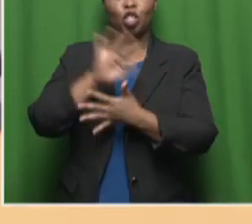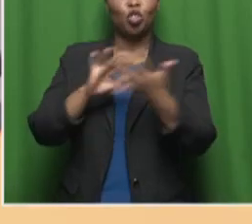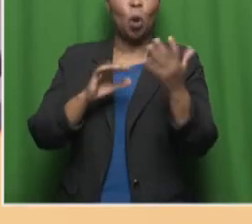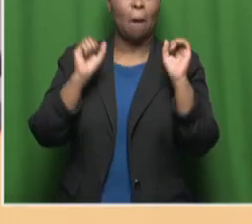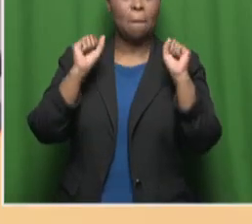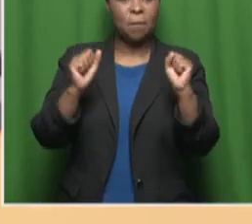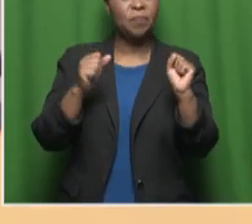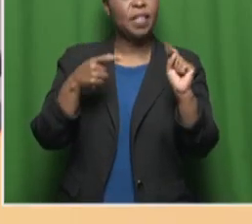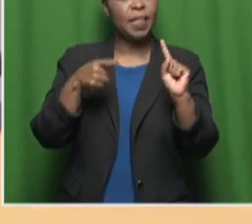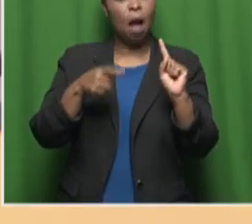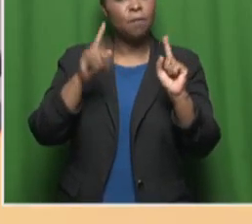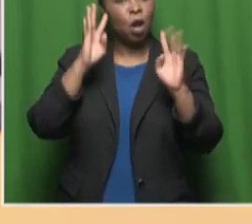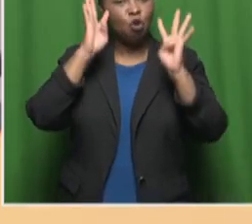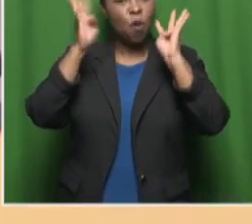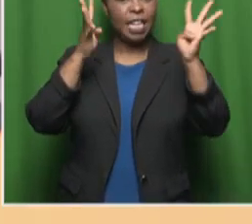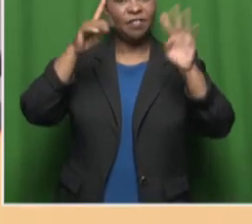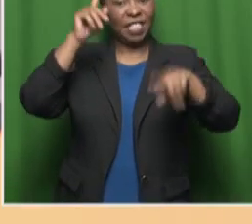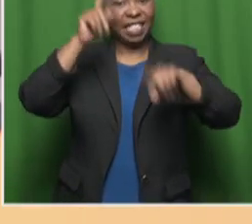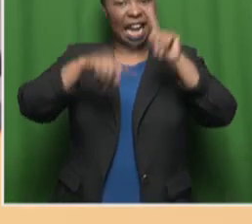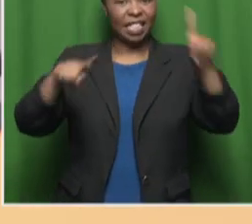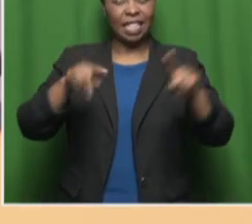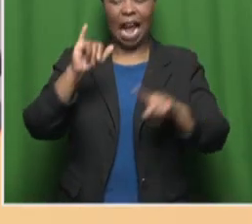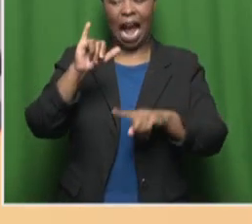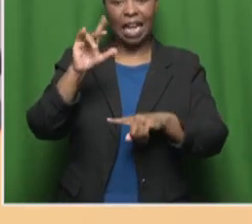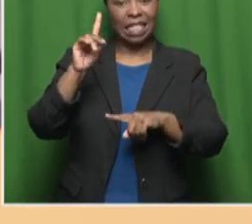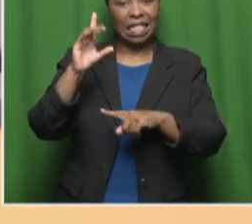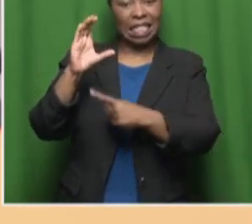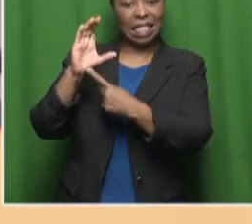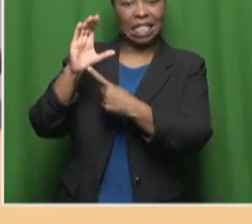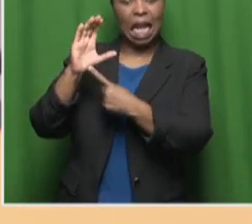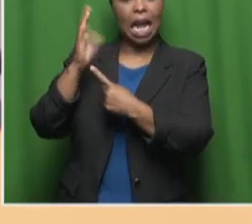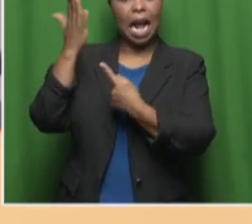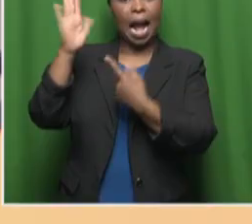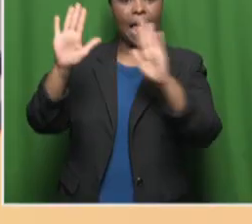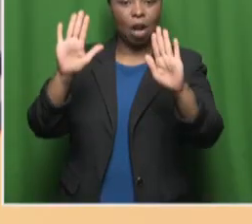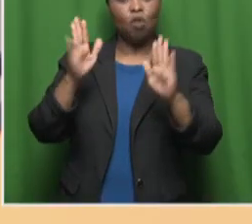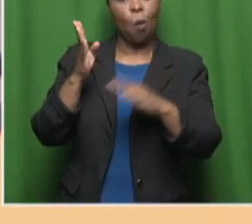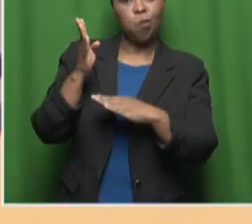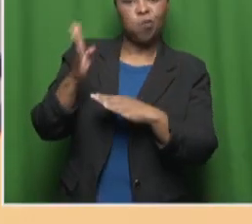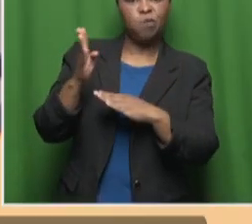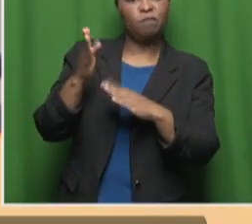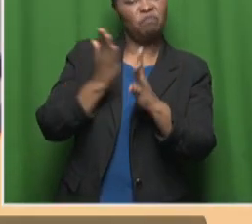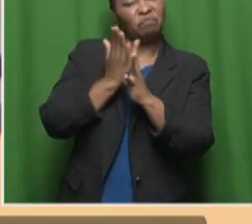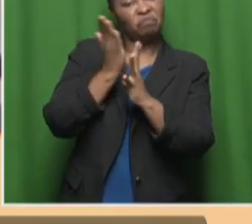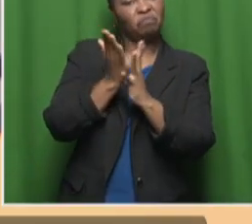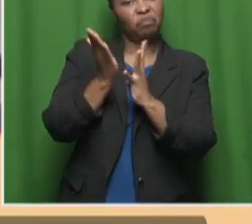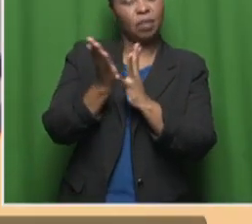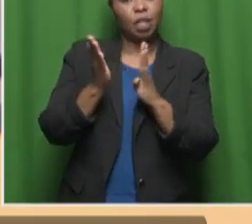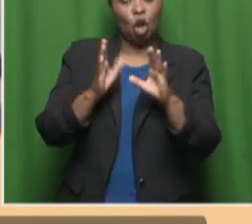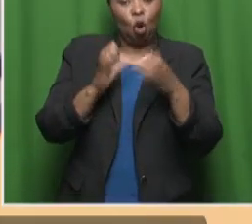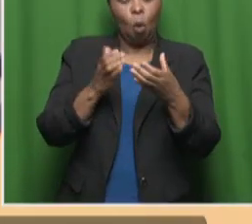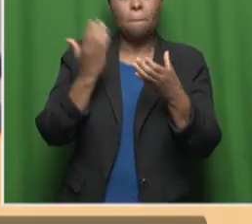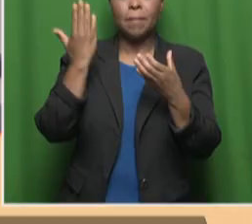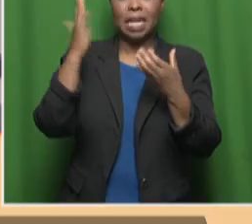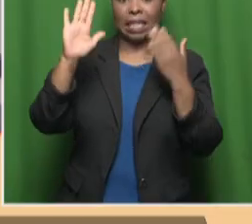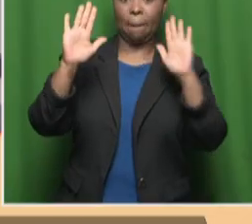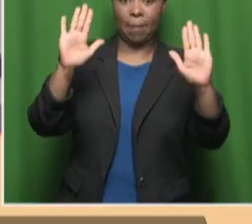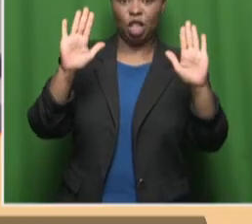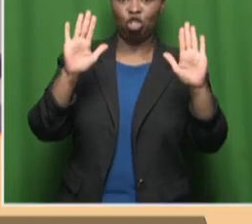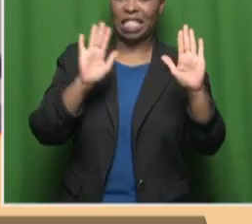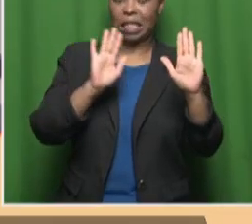the spirit of creativity and diversity, the IDC Gallery proudly presents Different Pathways. It's a group of exhibition, this is a